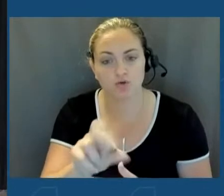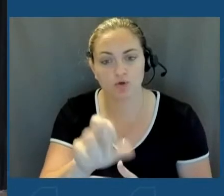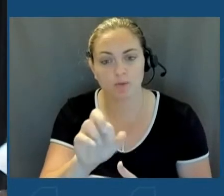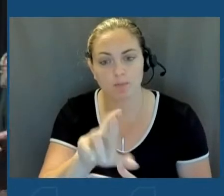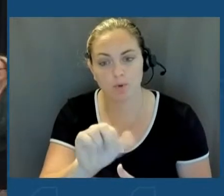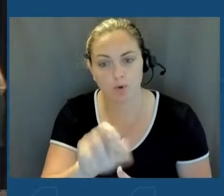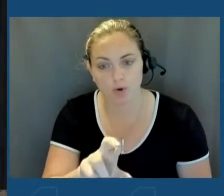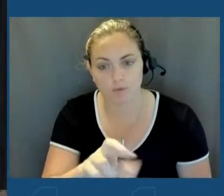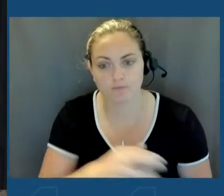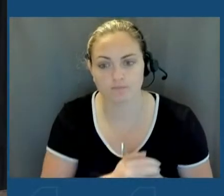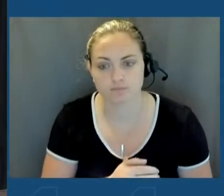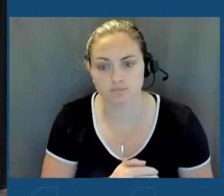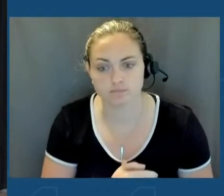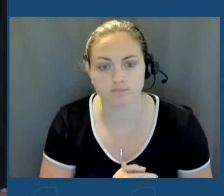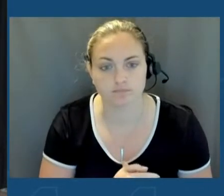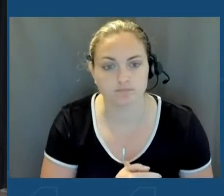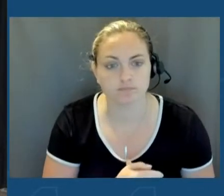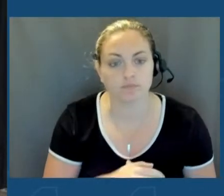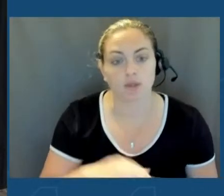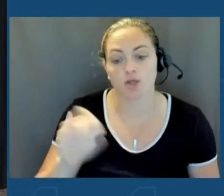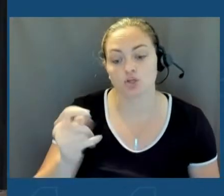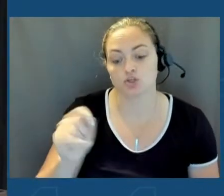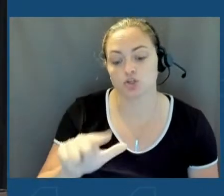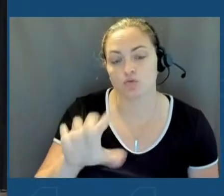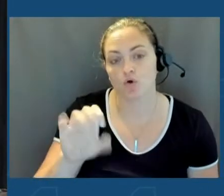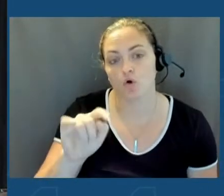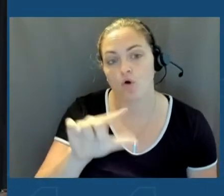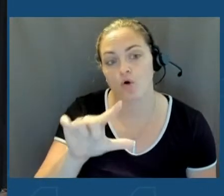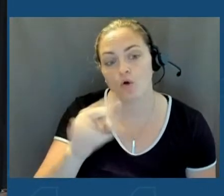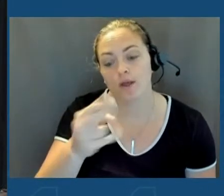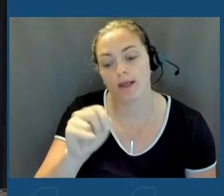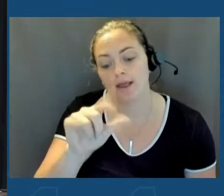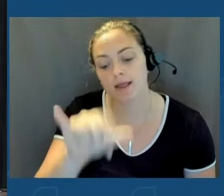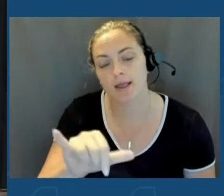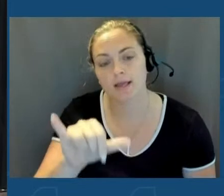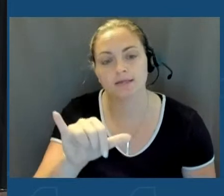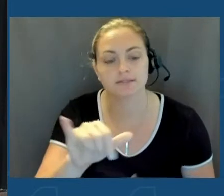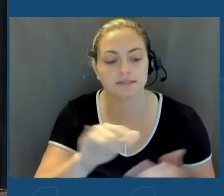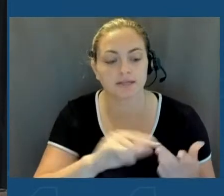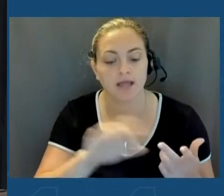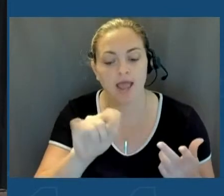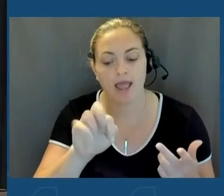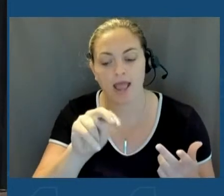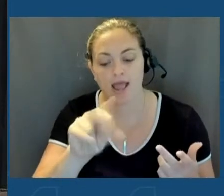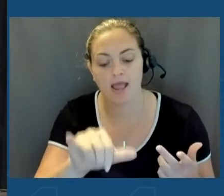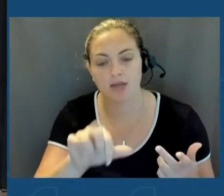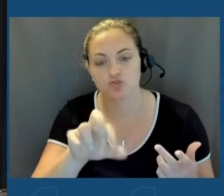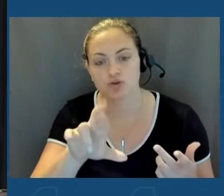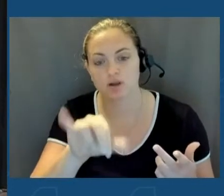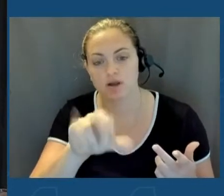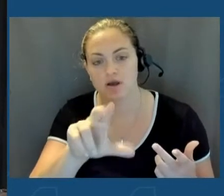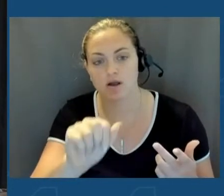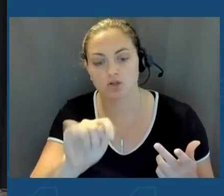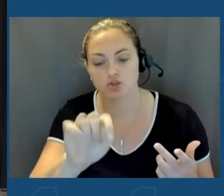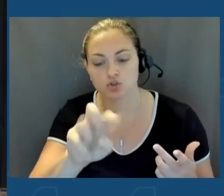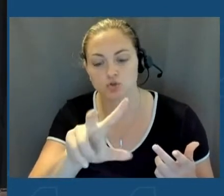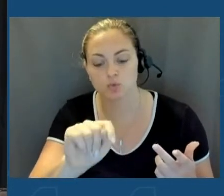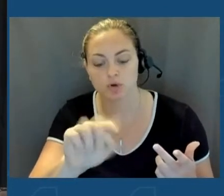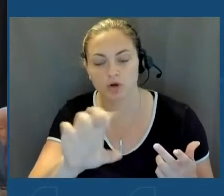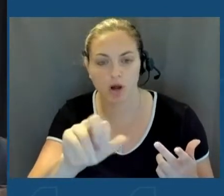Speaker Carl Hastie. Leader Andrea Stewart-Cousins. Attorney General